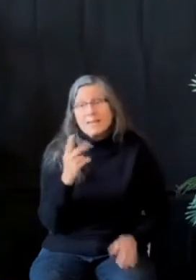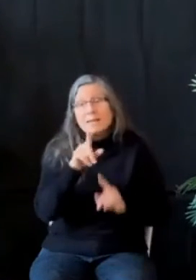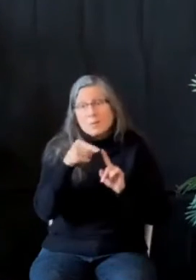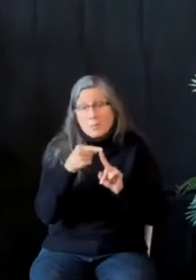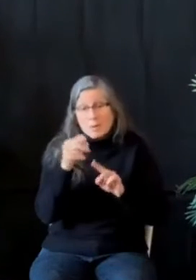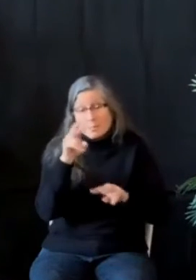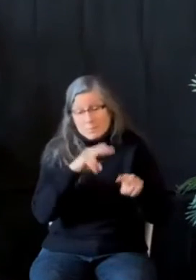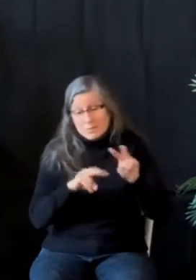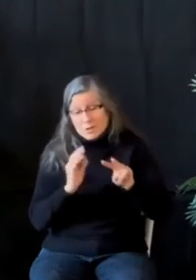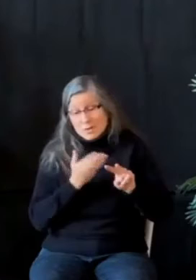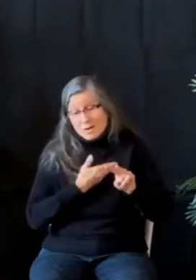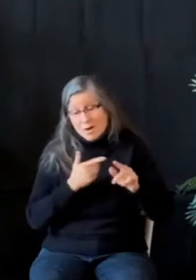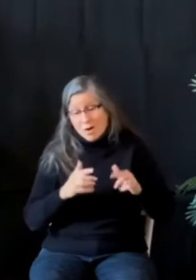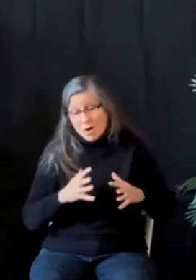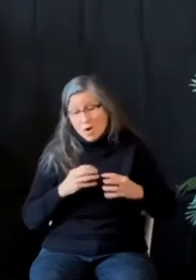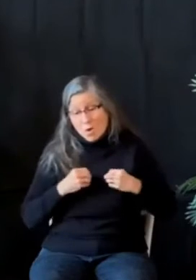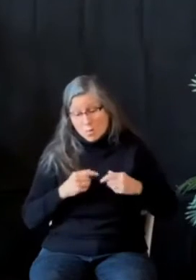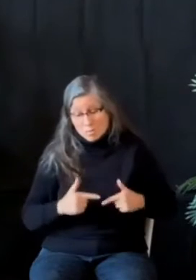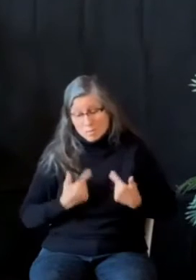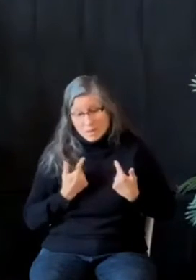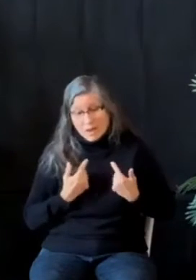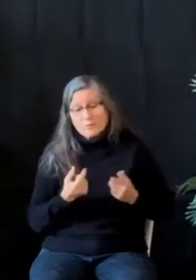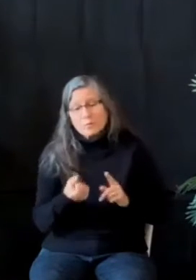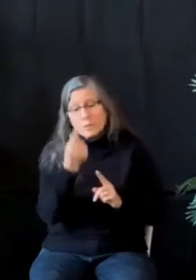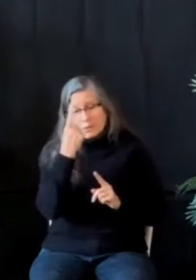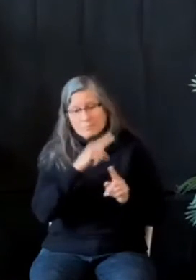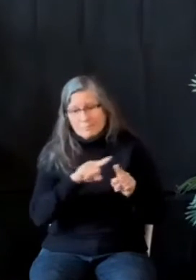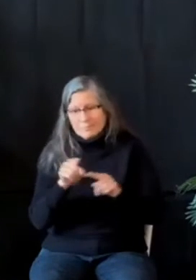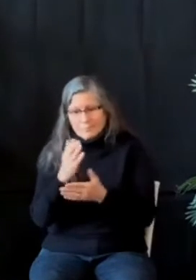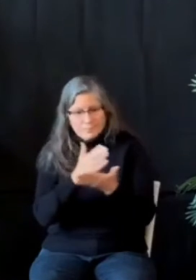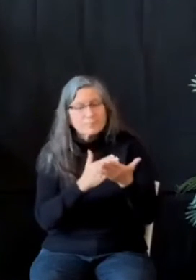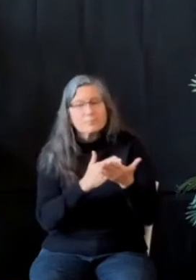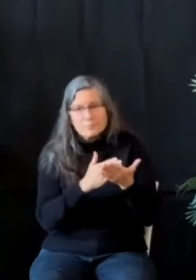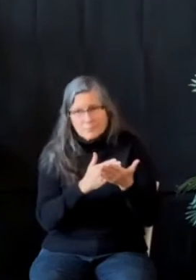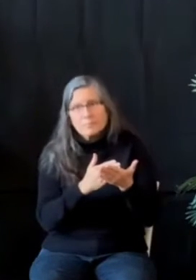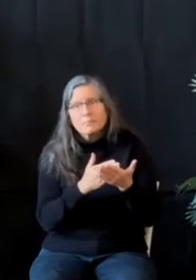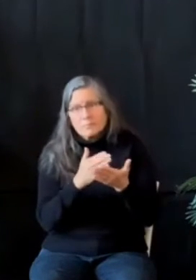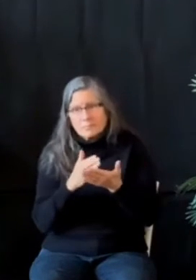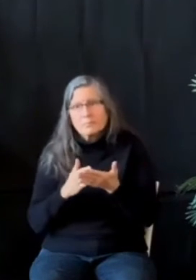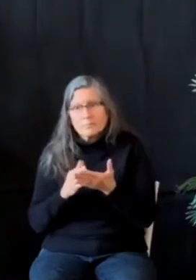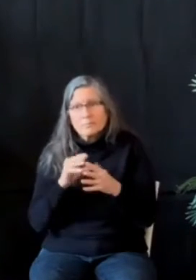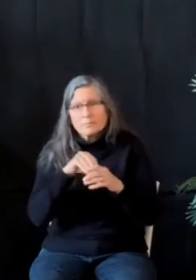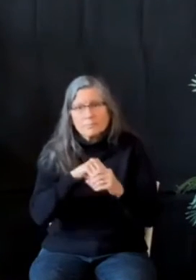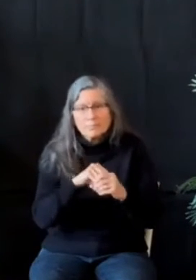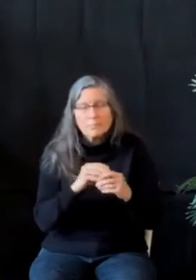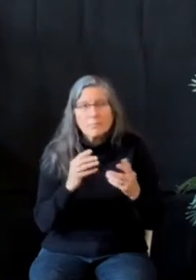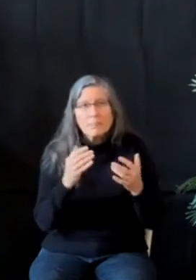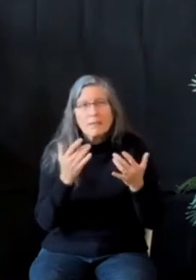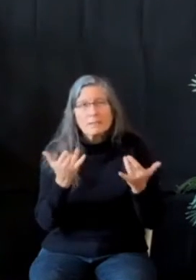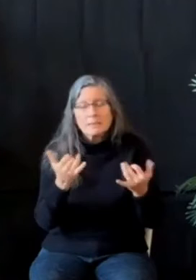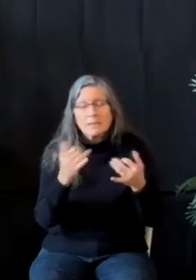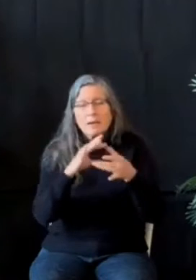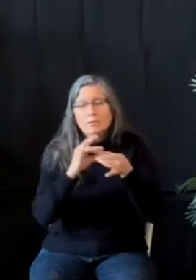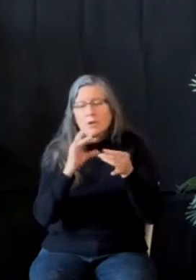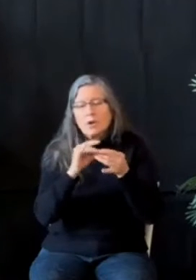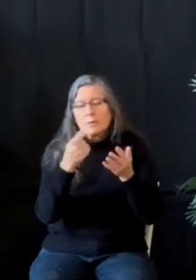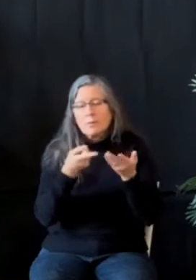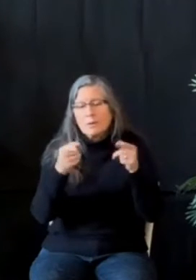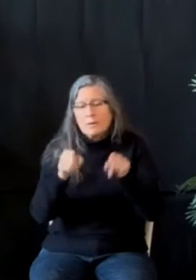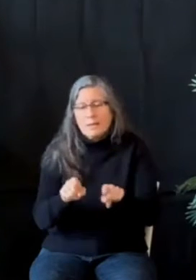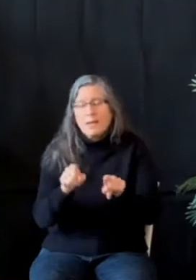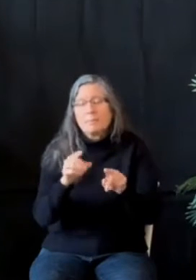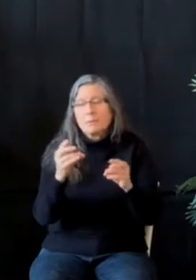we look at our life, we understand that there are different elements. And what we're going to do today is we're going to talk about what takes place